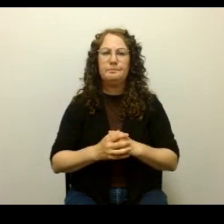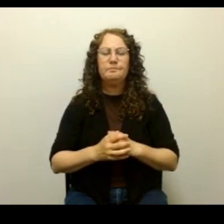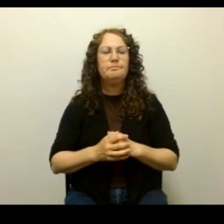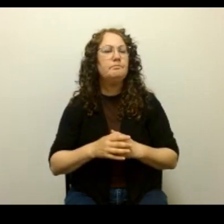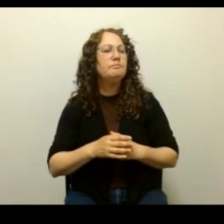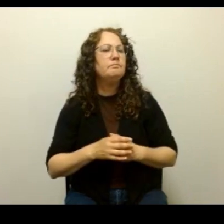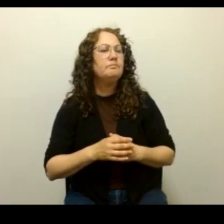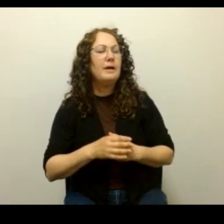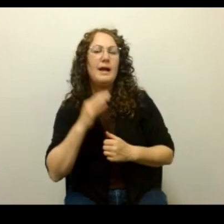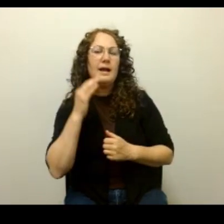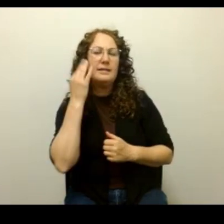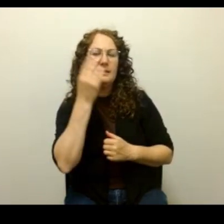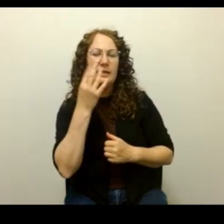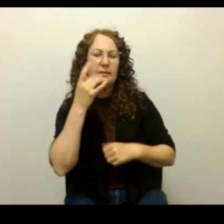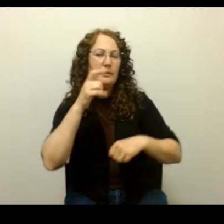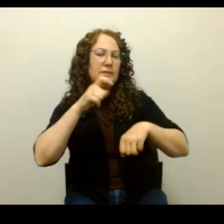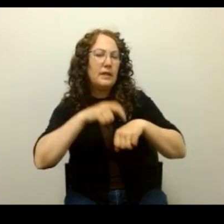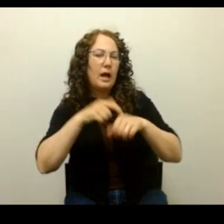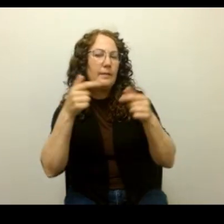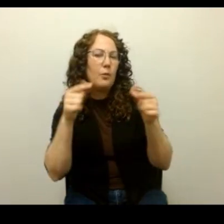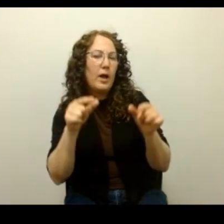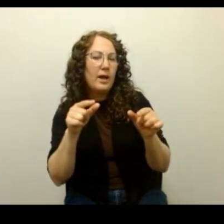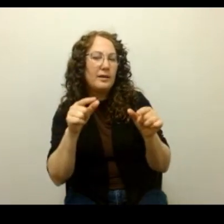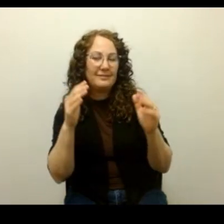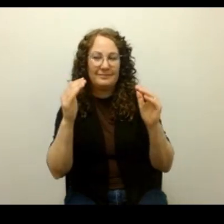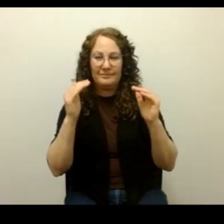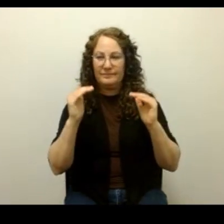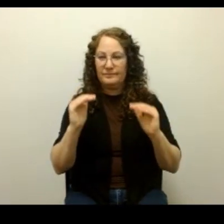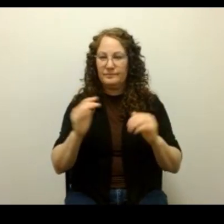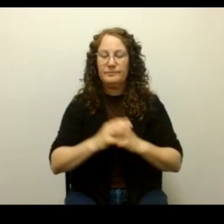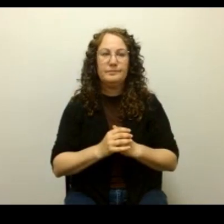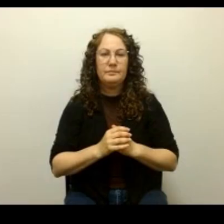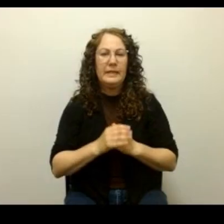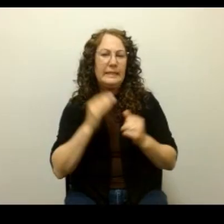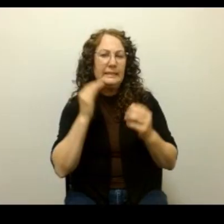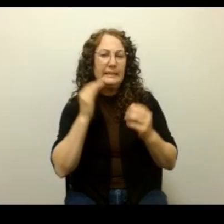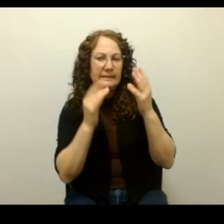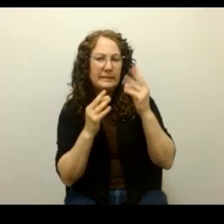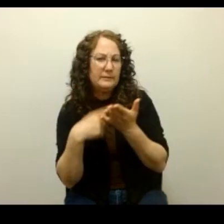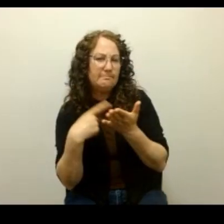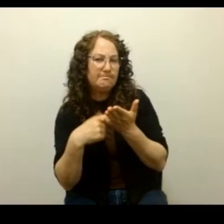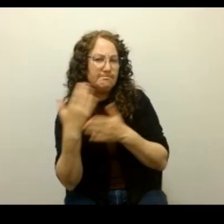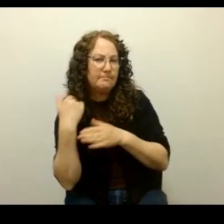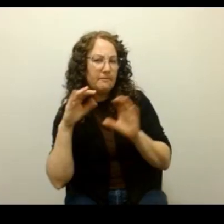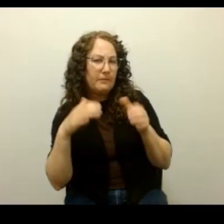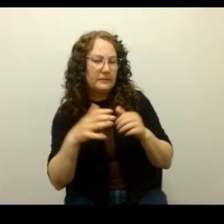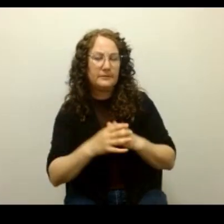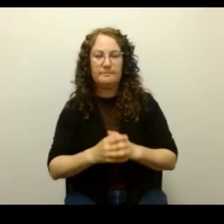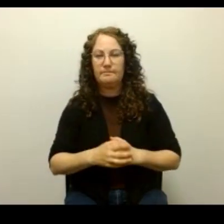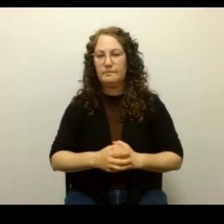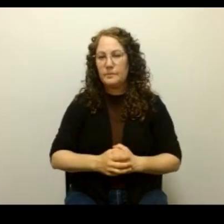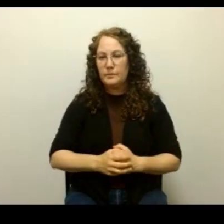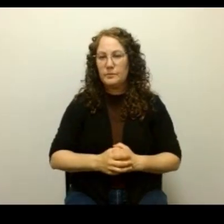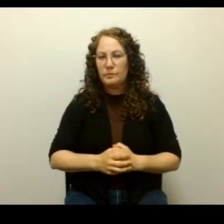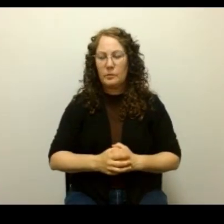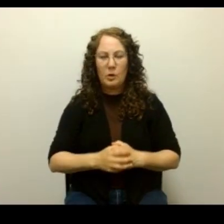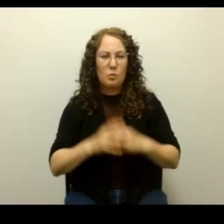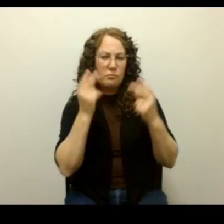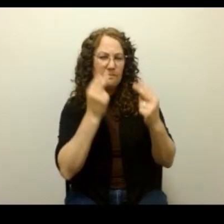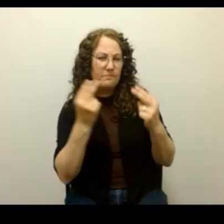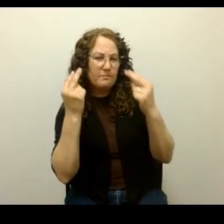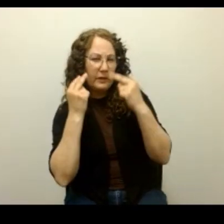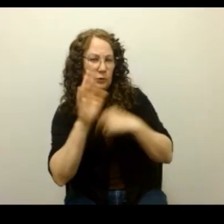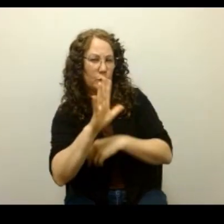when, consider what we discussed during last class, reflect on your